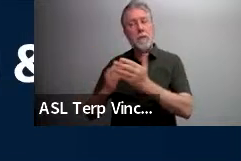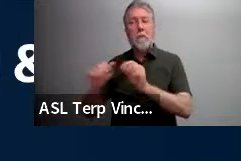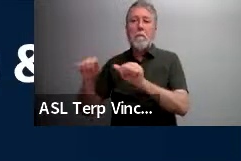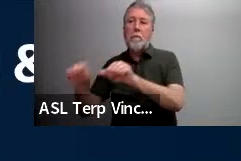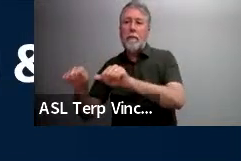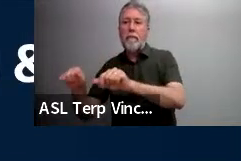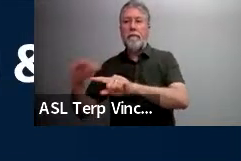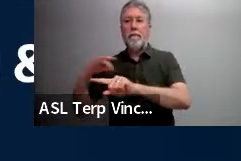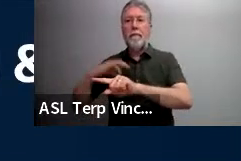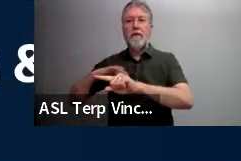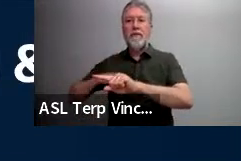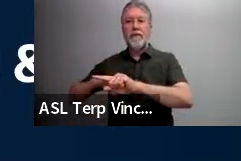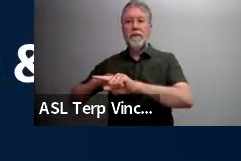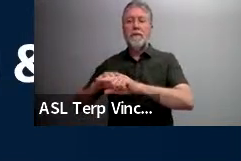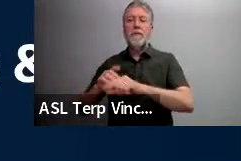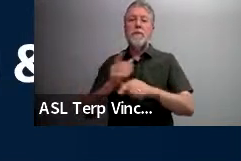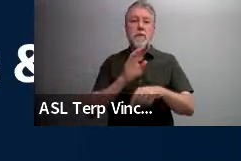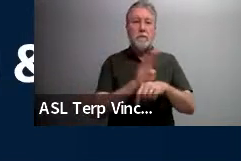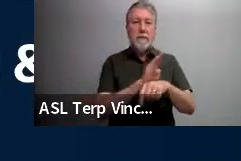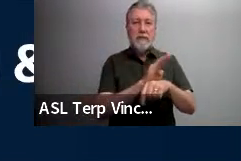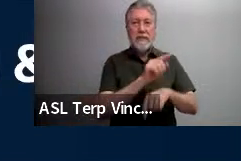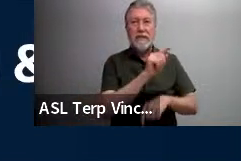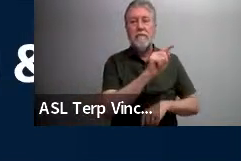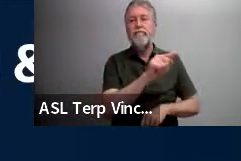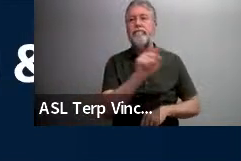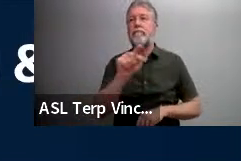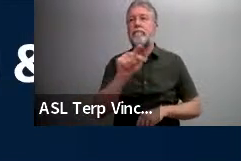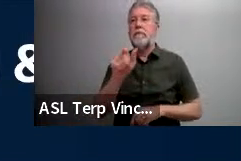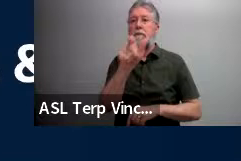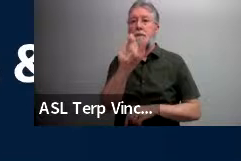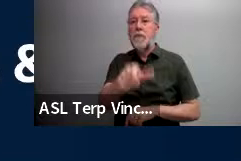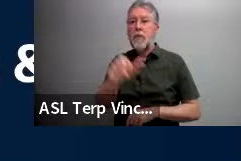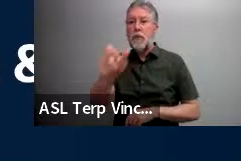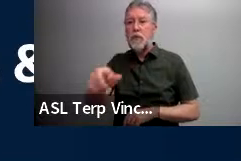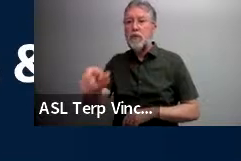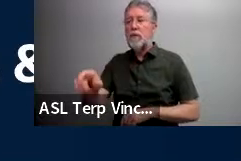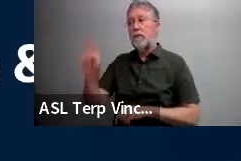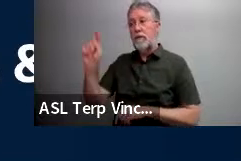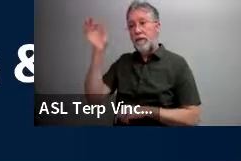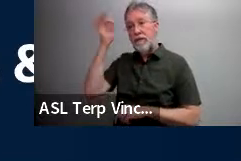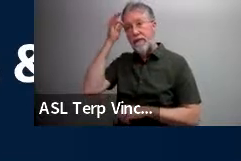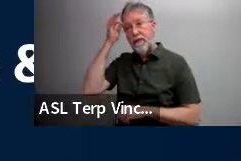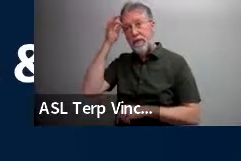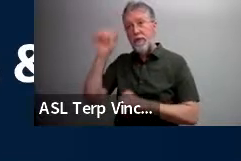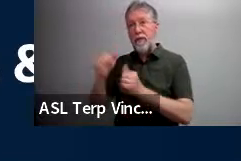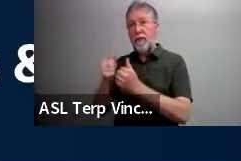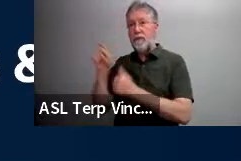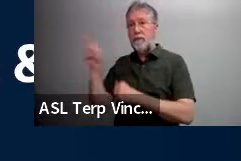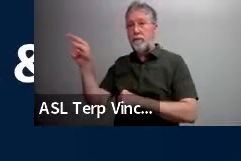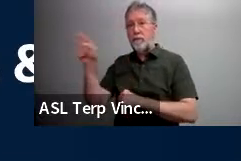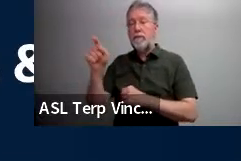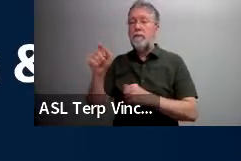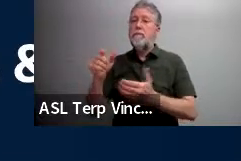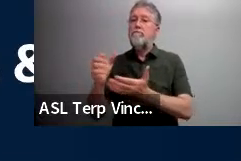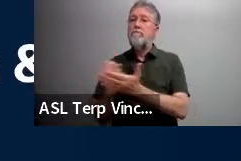why, again, businesses, individuals, federal agencies may use these tools. And what we want to do, and